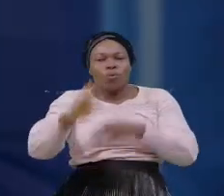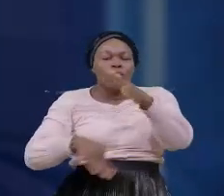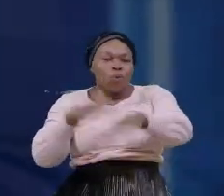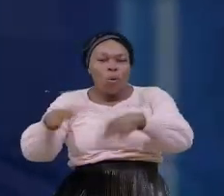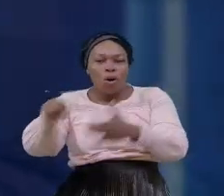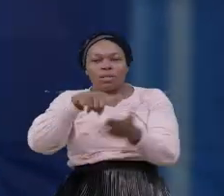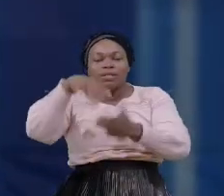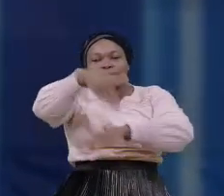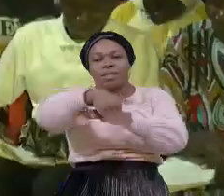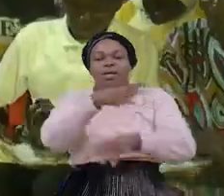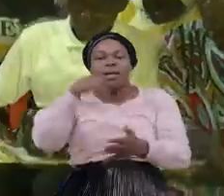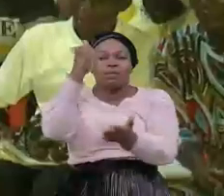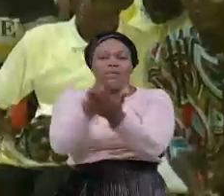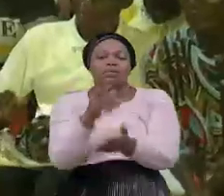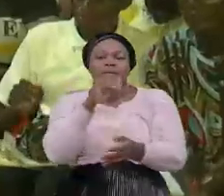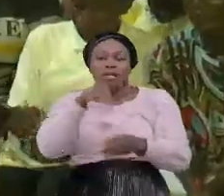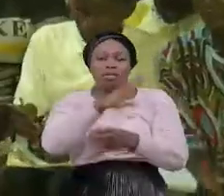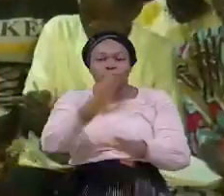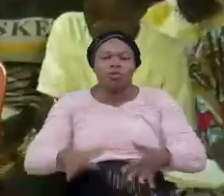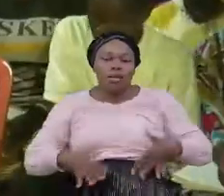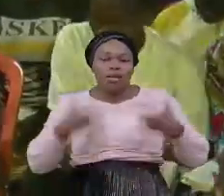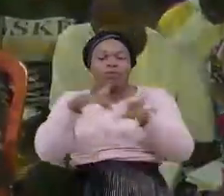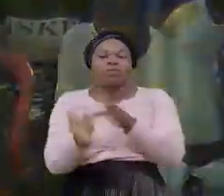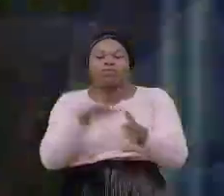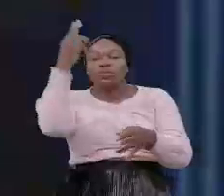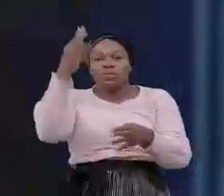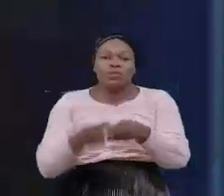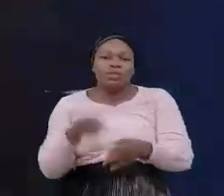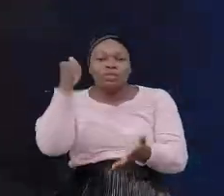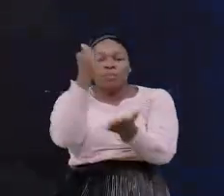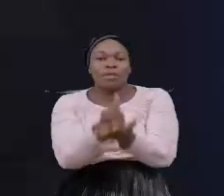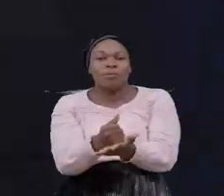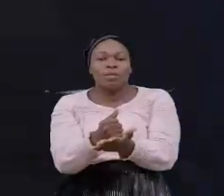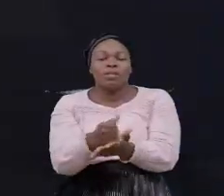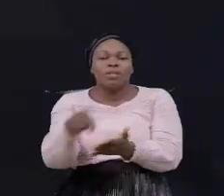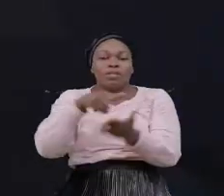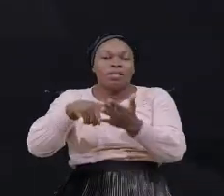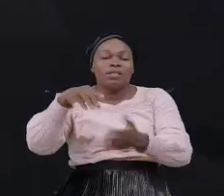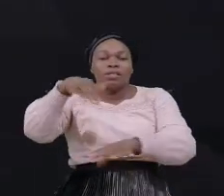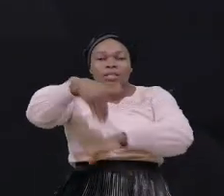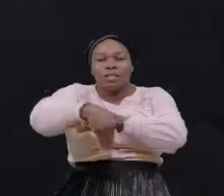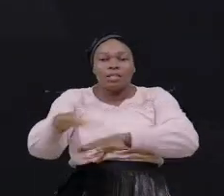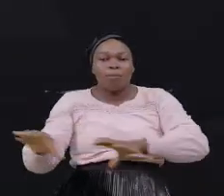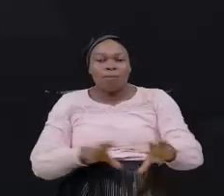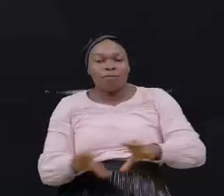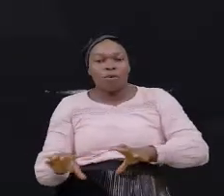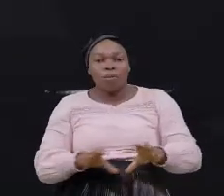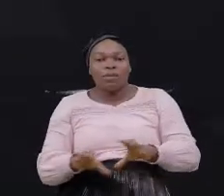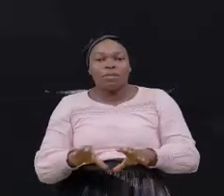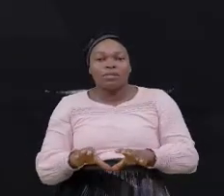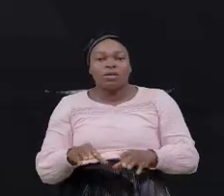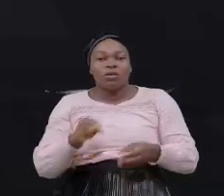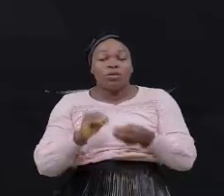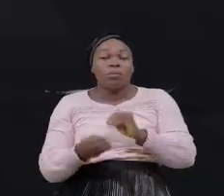confirmation in your life. Tonight, performance in your life. Look at this. Look at number one. Number